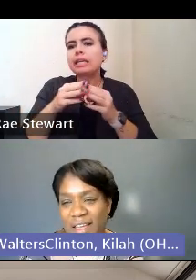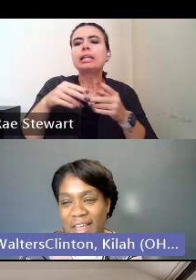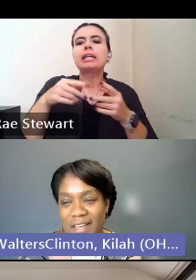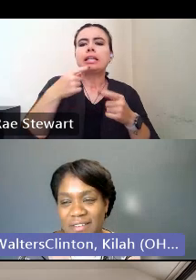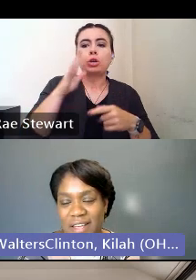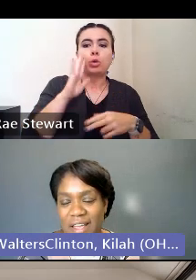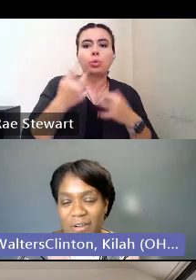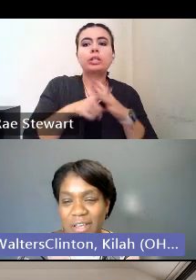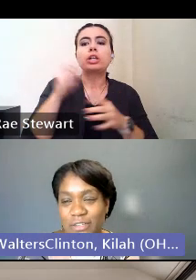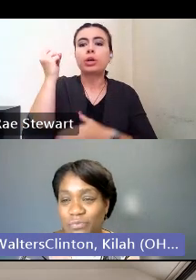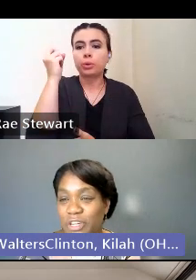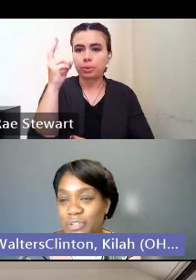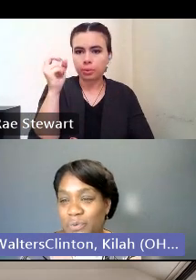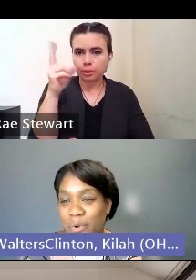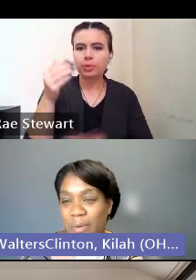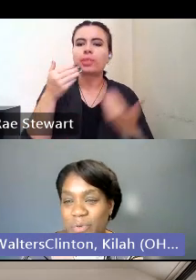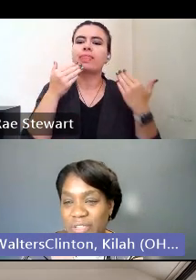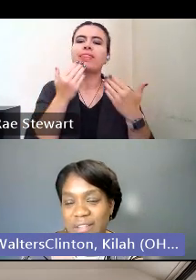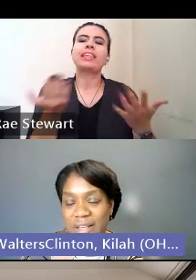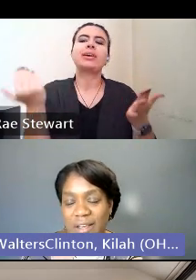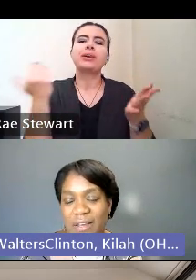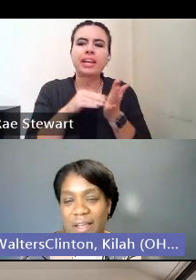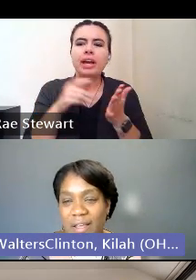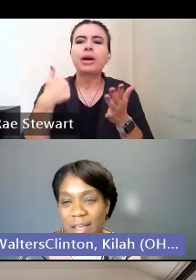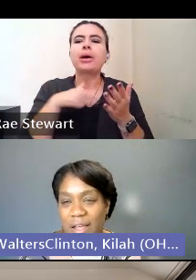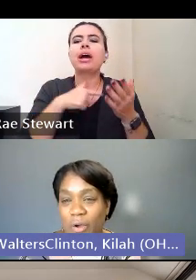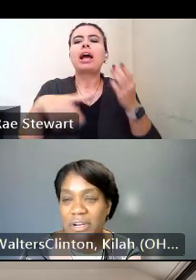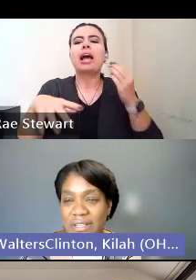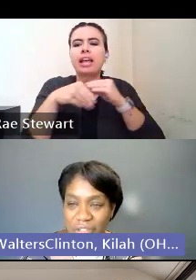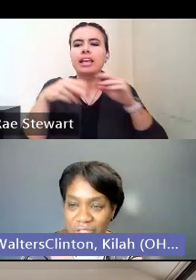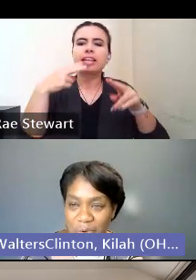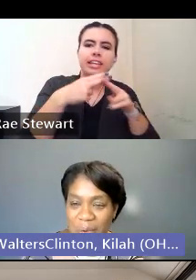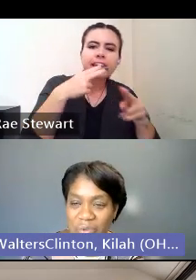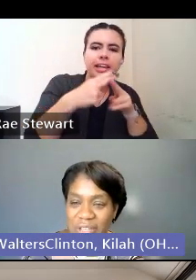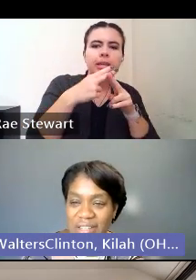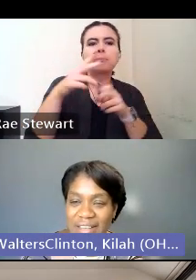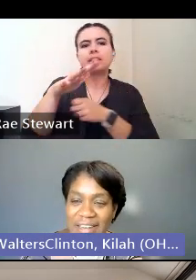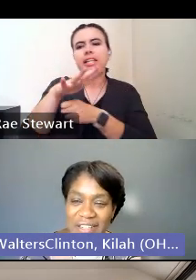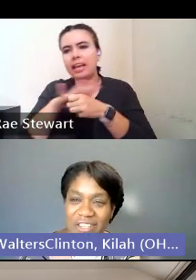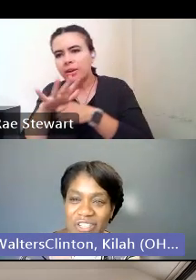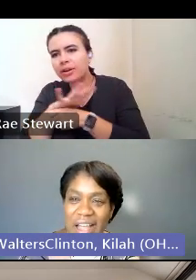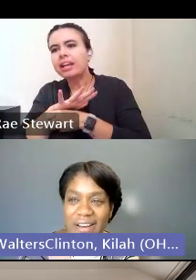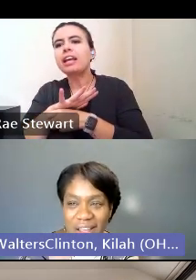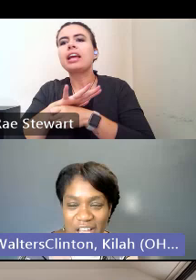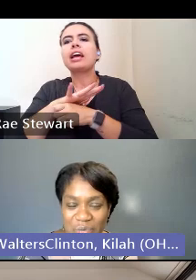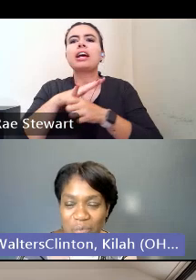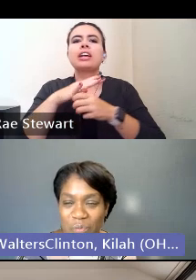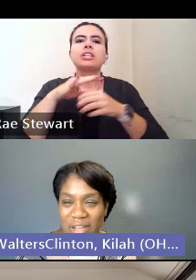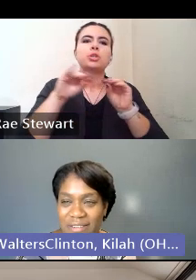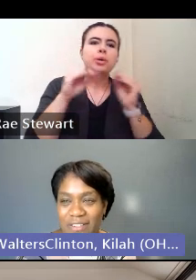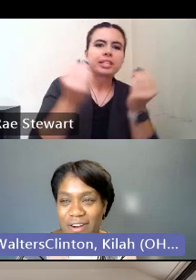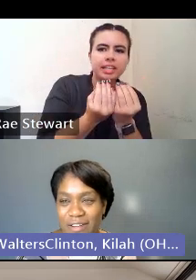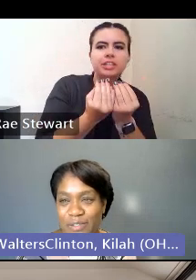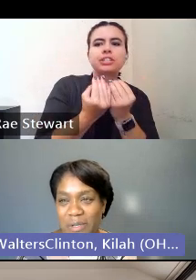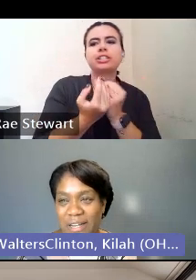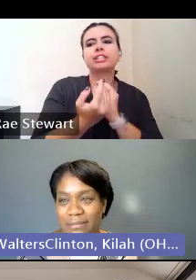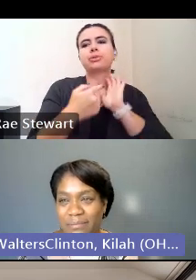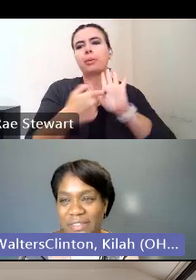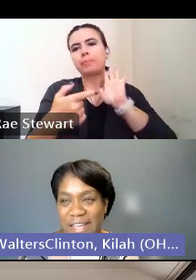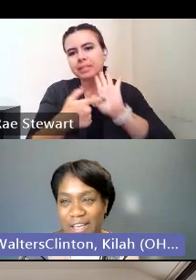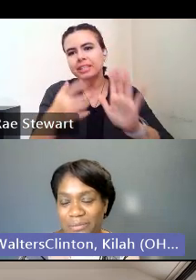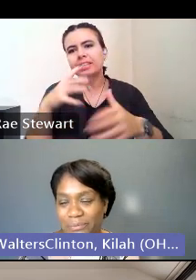names and areas and regions where we're representing, organizations we're representing into the chat as we wait to start